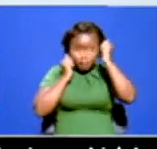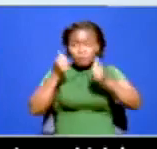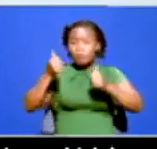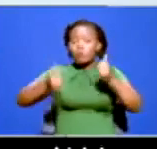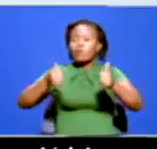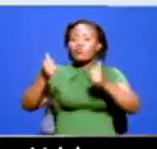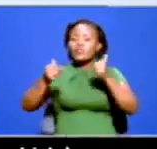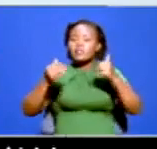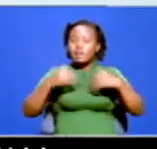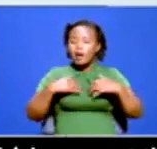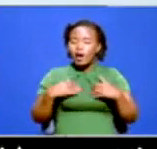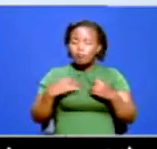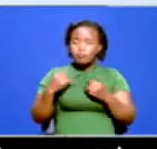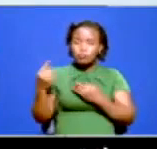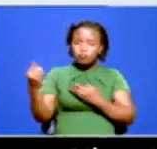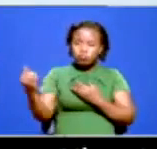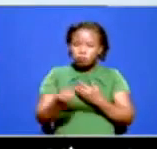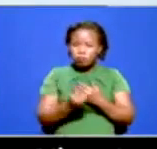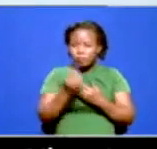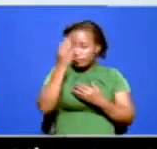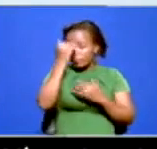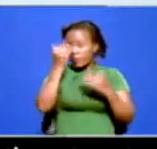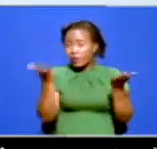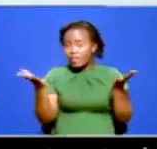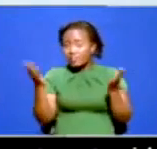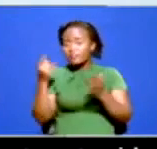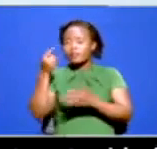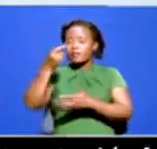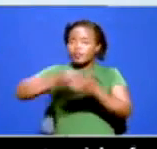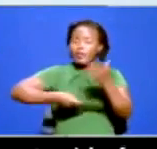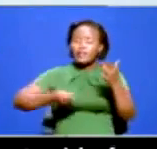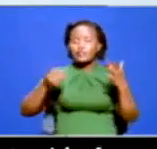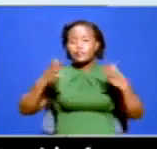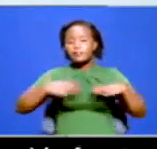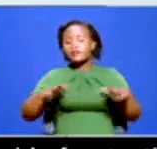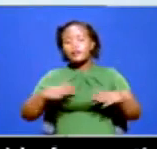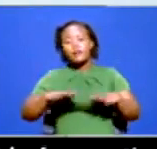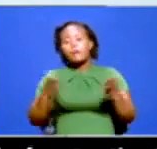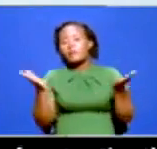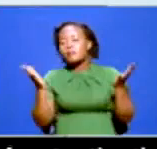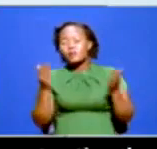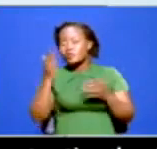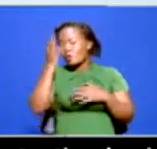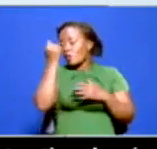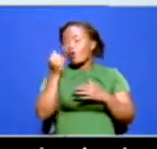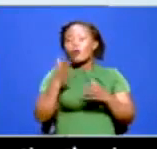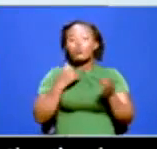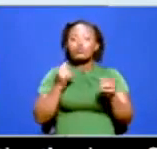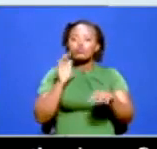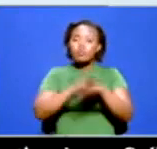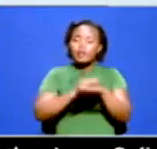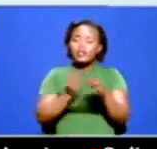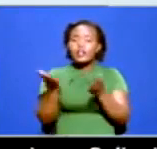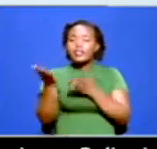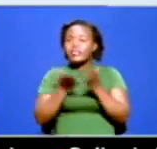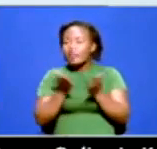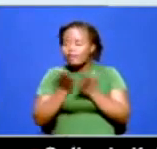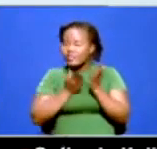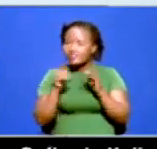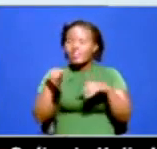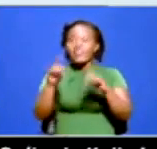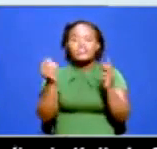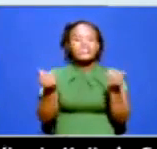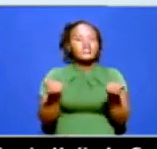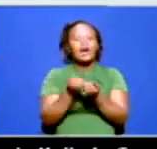brought about because of you, your taxpayers. Why don't you get, why don't you use it? It happens everywhere in the world. I just came back